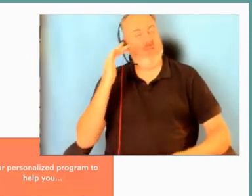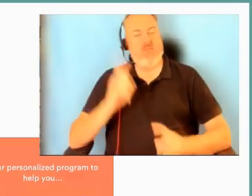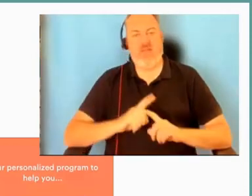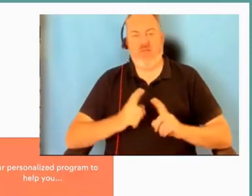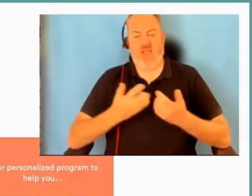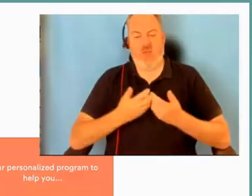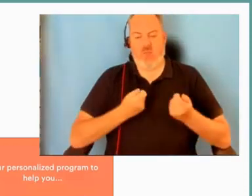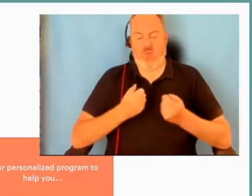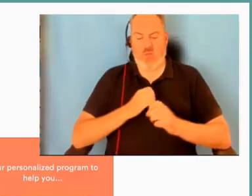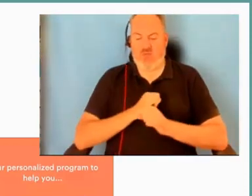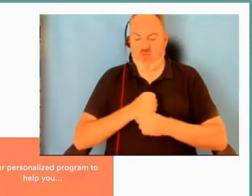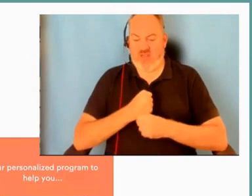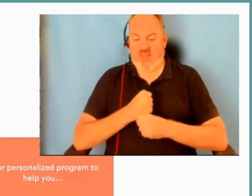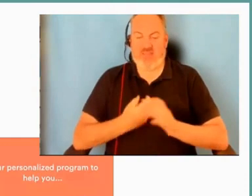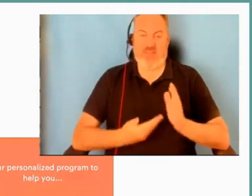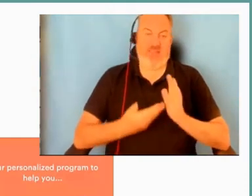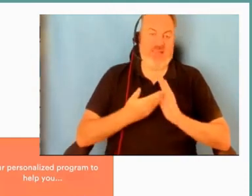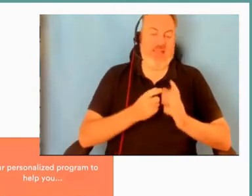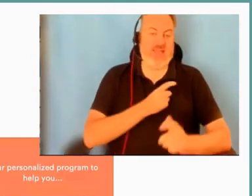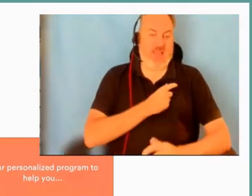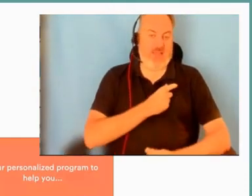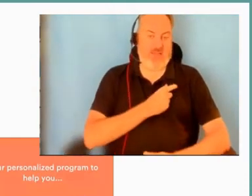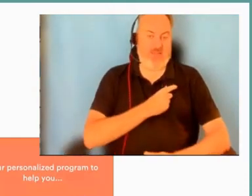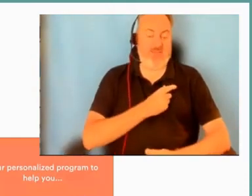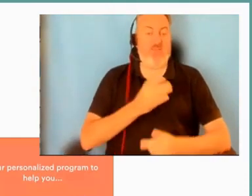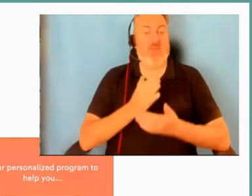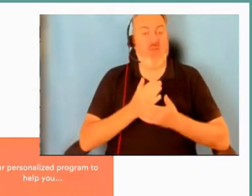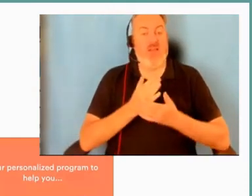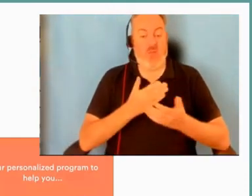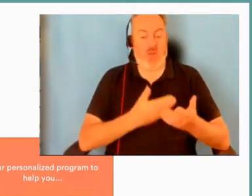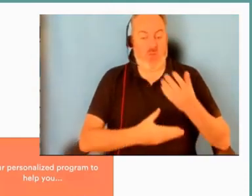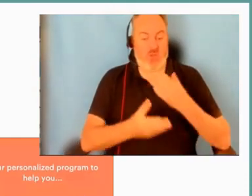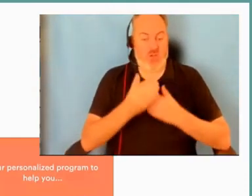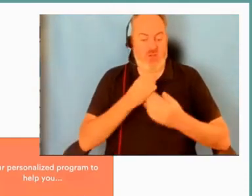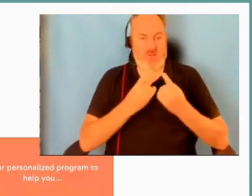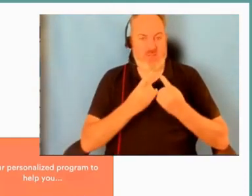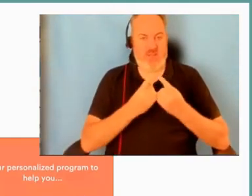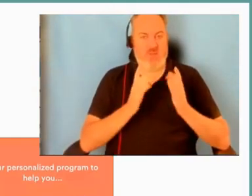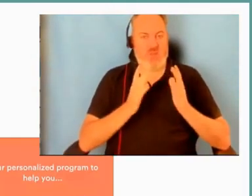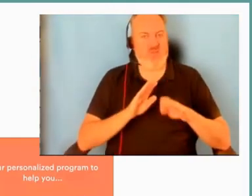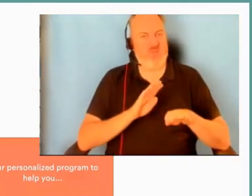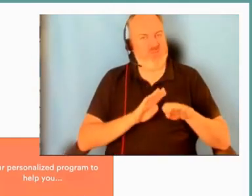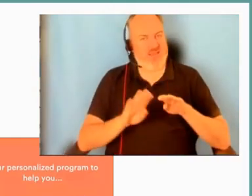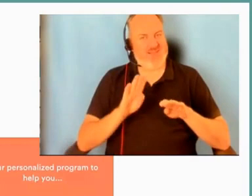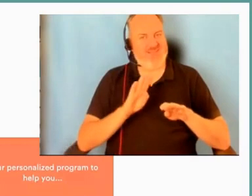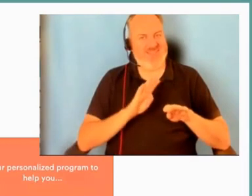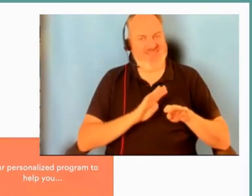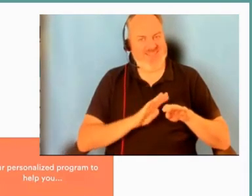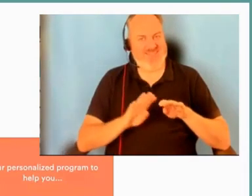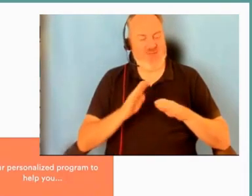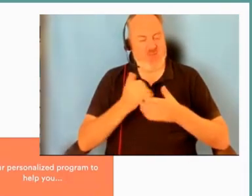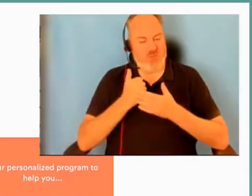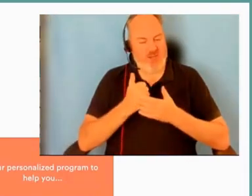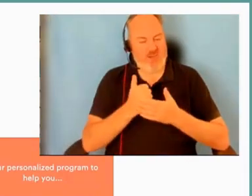this. And it'll give you a lesson. And after the lesson, you have to do a guided practice. So it really helps